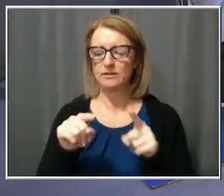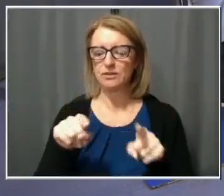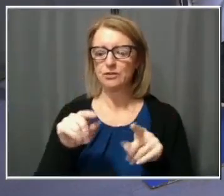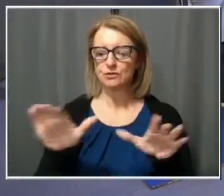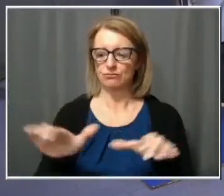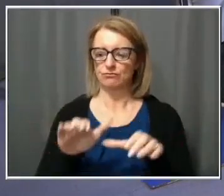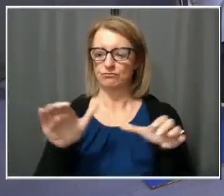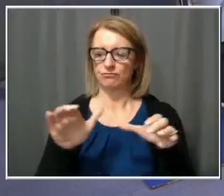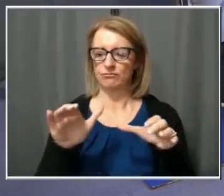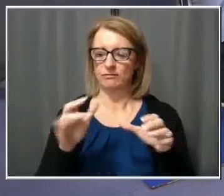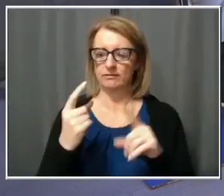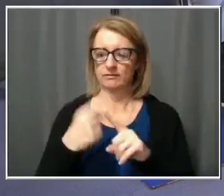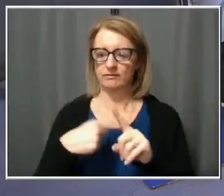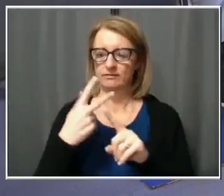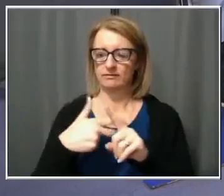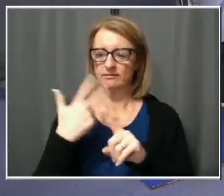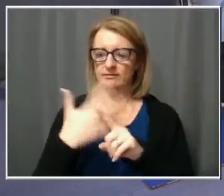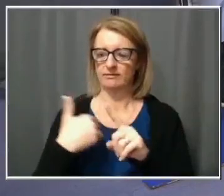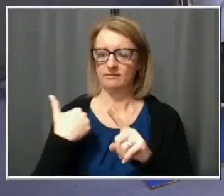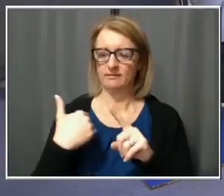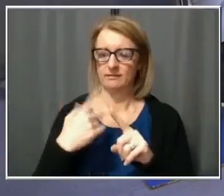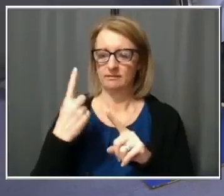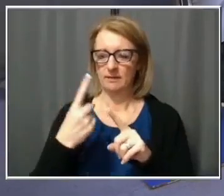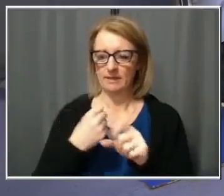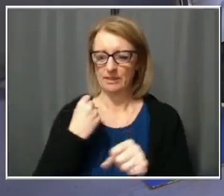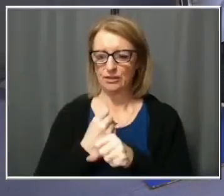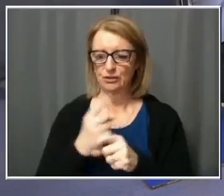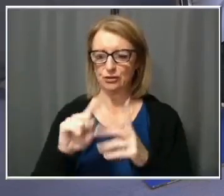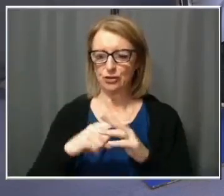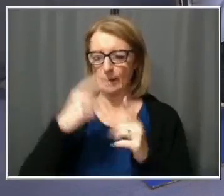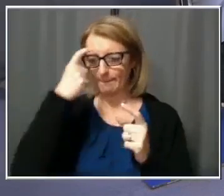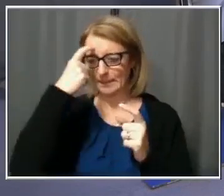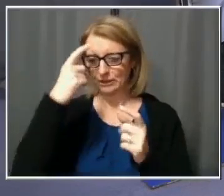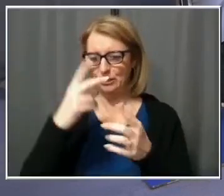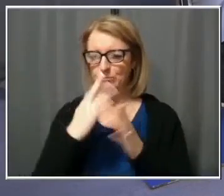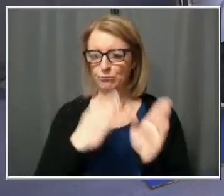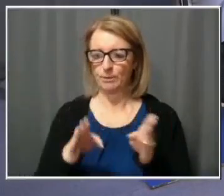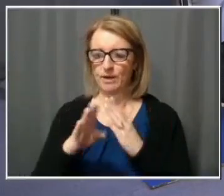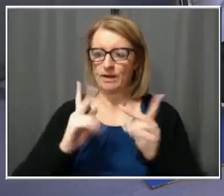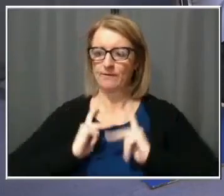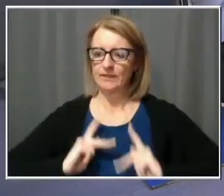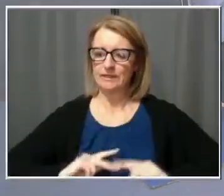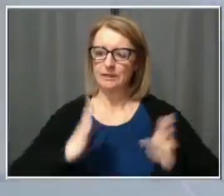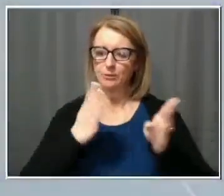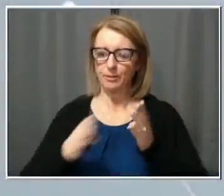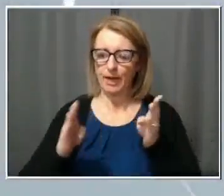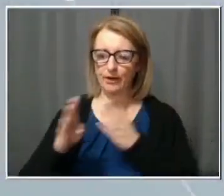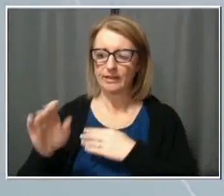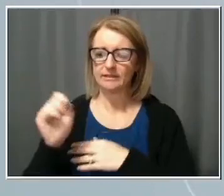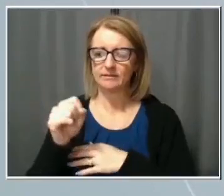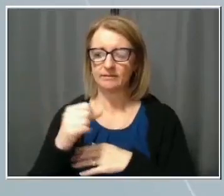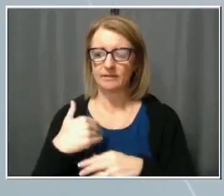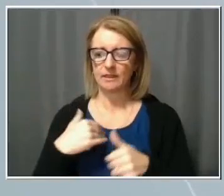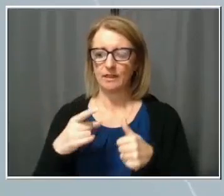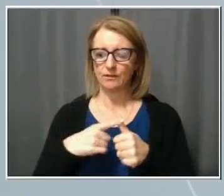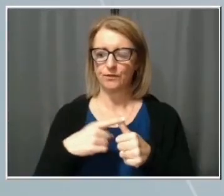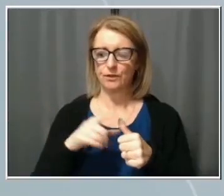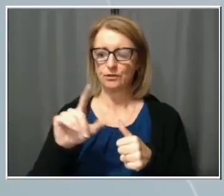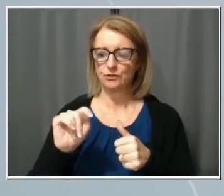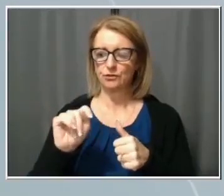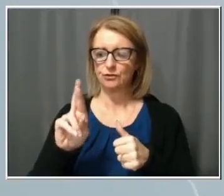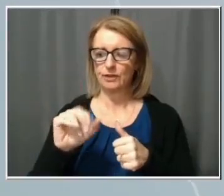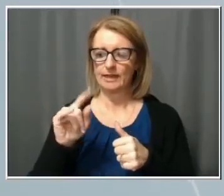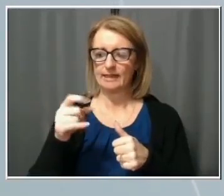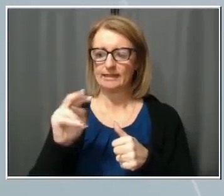like several months, and I think you even said like a year. You start mentally preparing, physically preparing. Yeah, so I have my first triathlon like May 18th